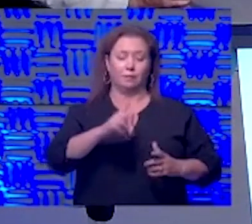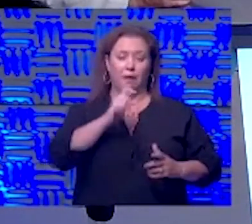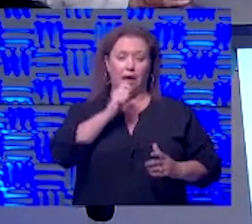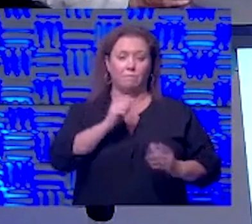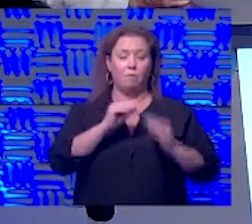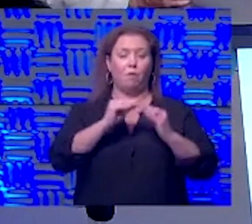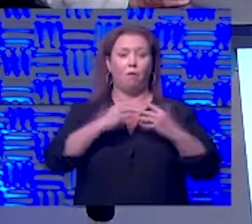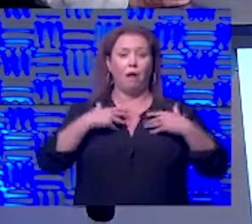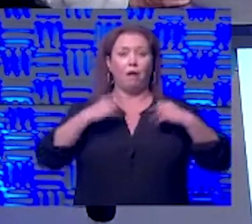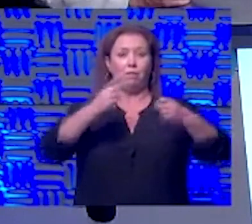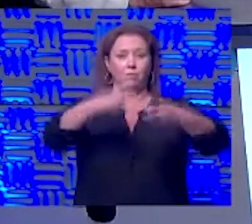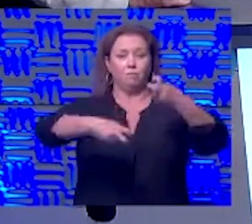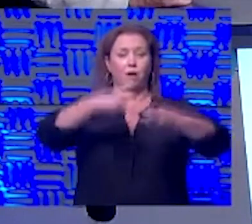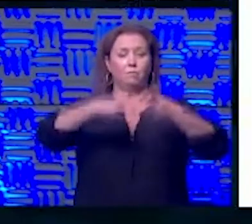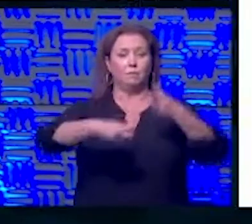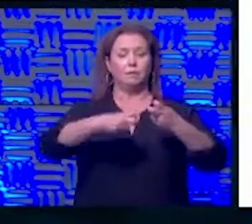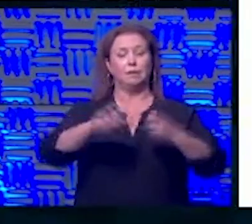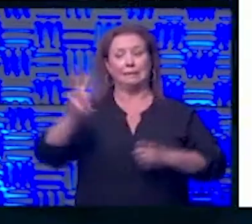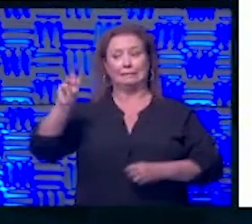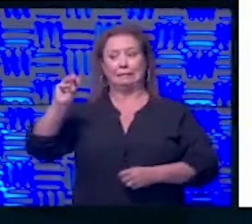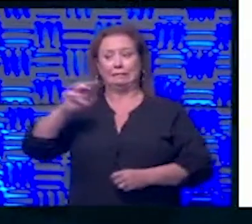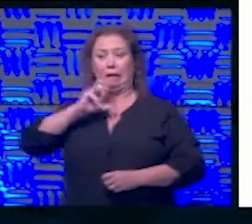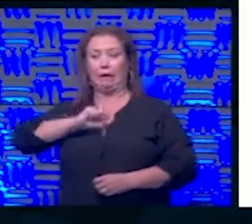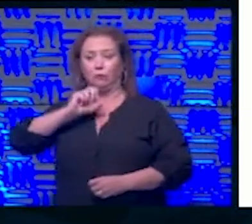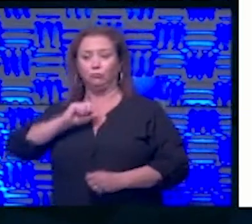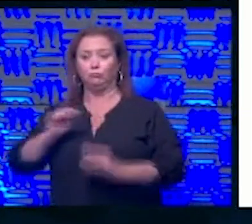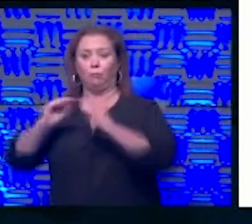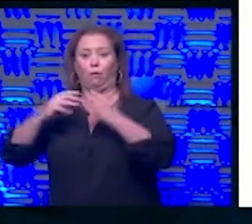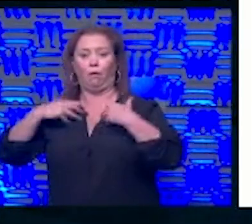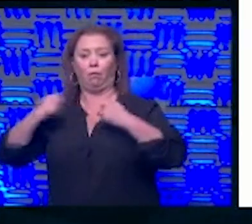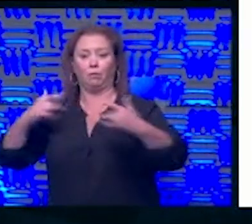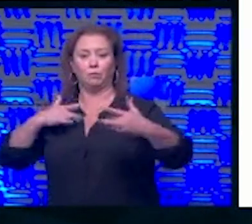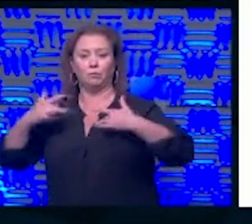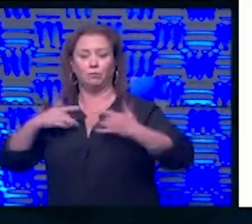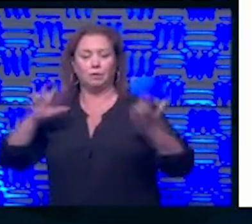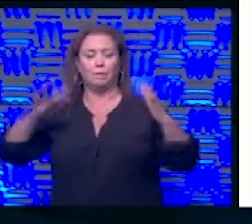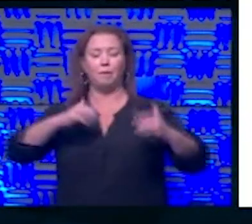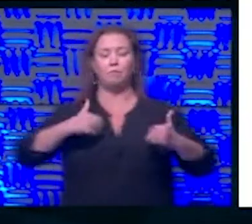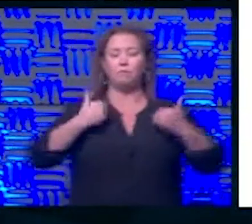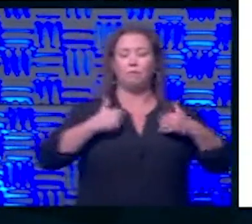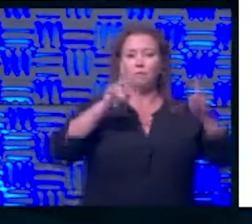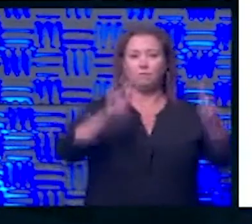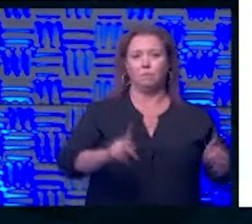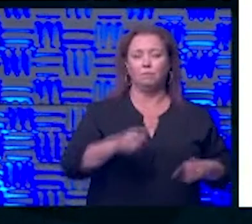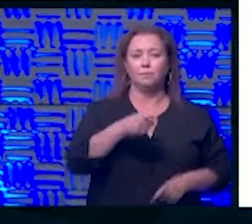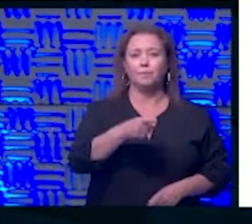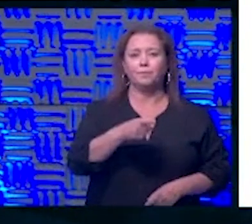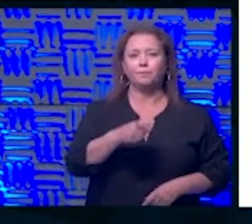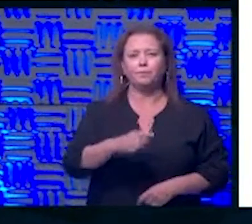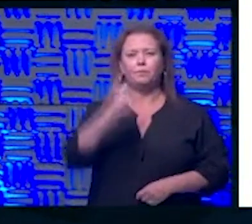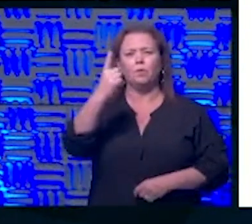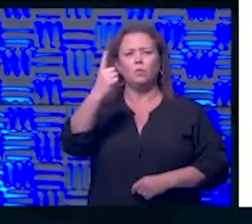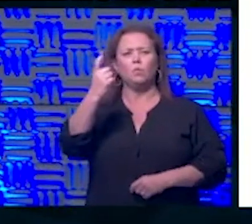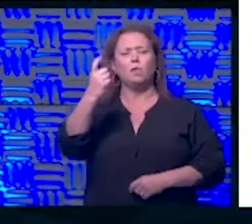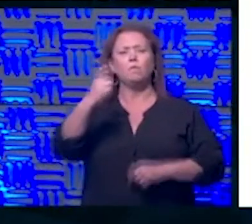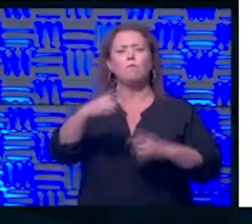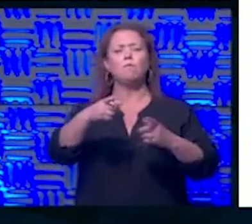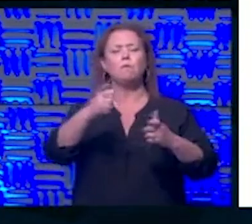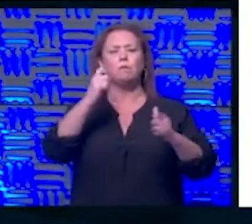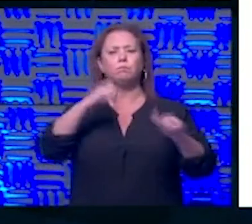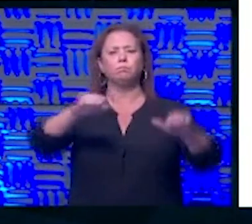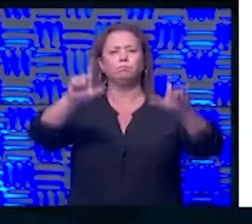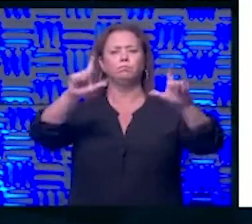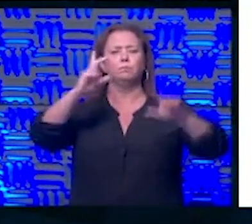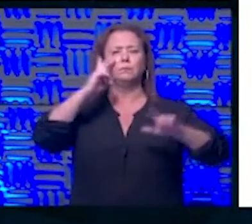just have more health problems at 60 than you do when you're 16. Yeah, it's just dramatic. Next one, Anthony. I think I have one more. Just